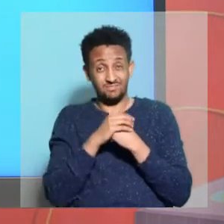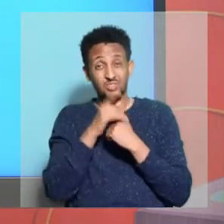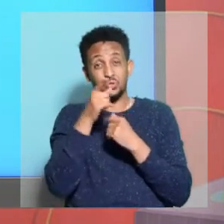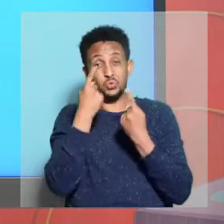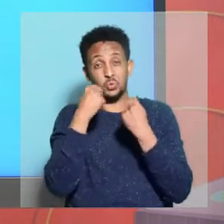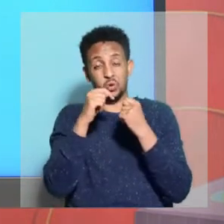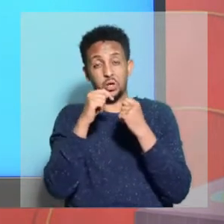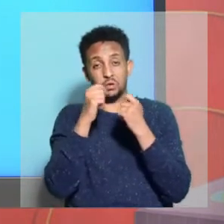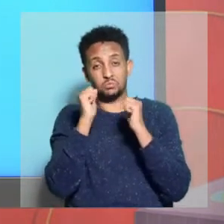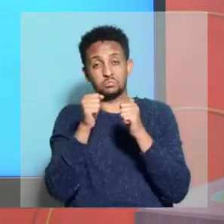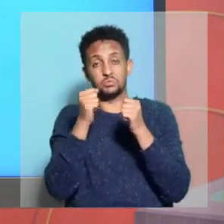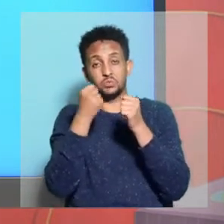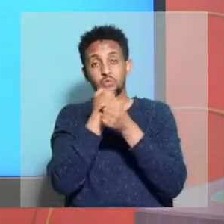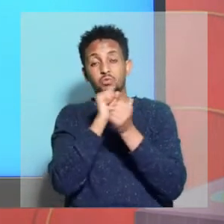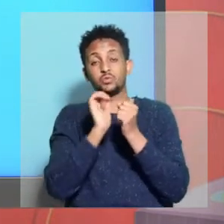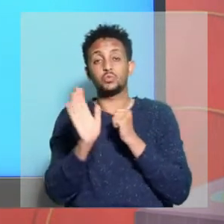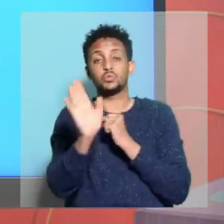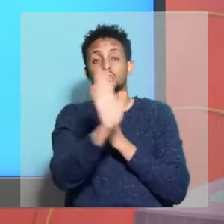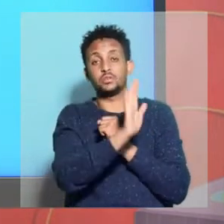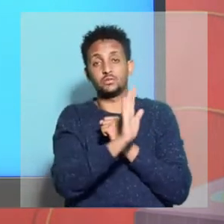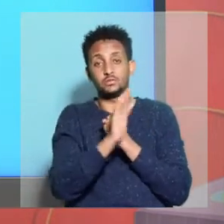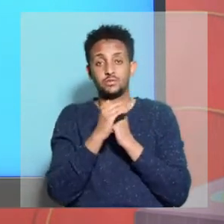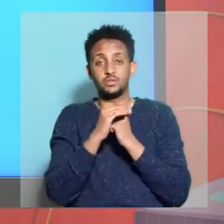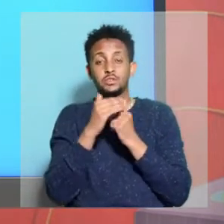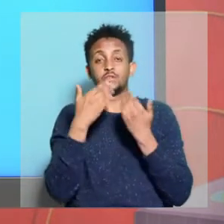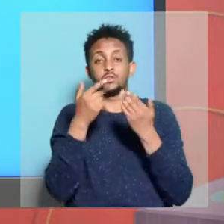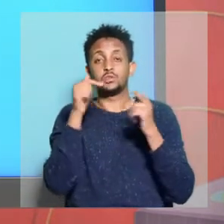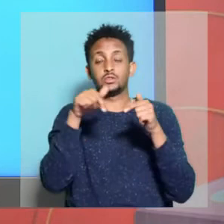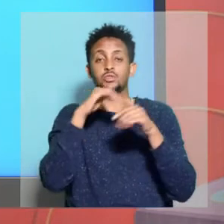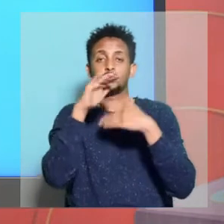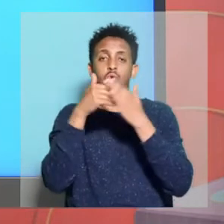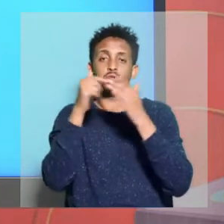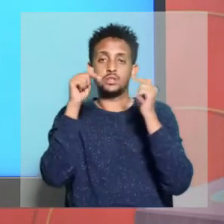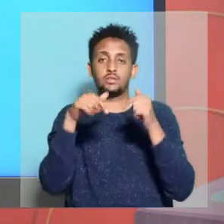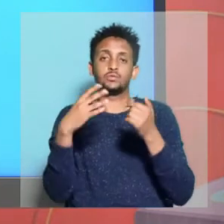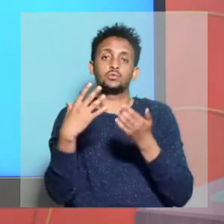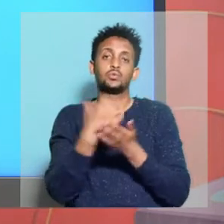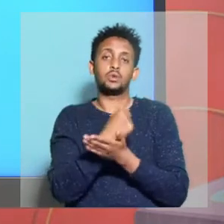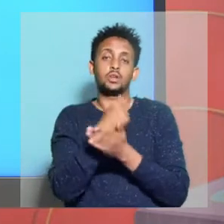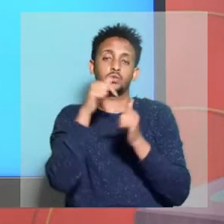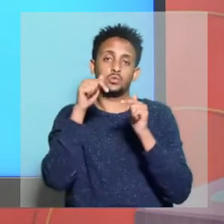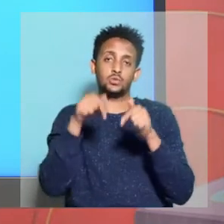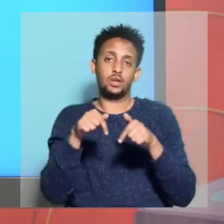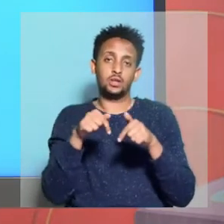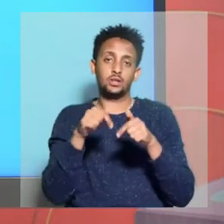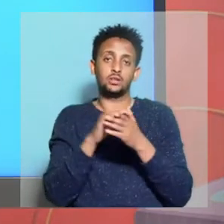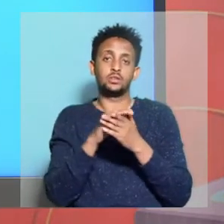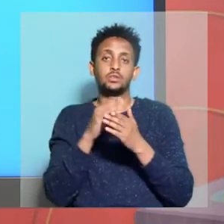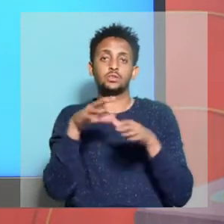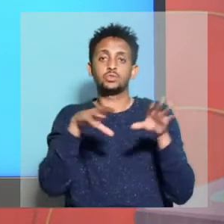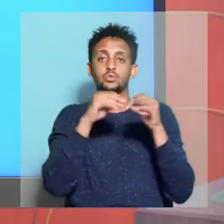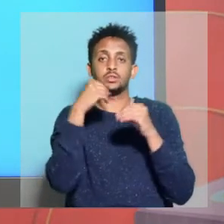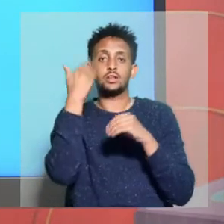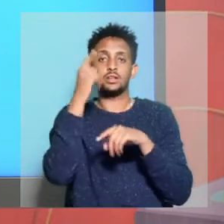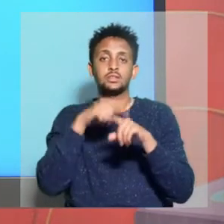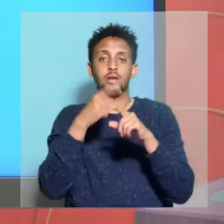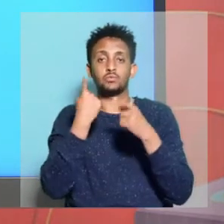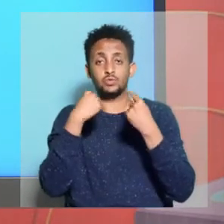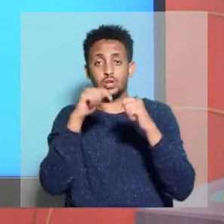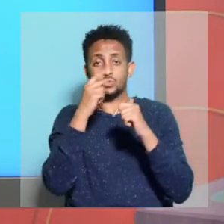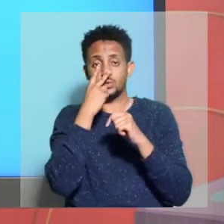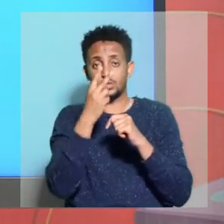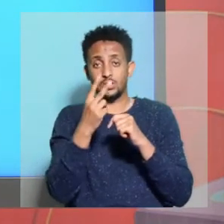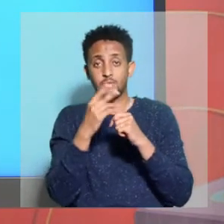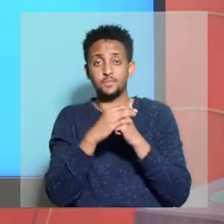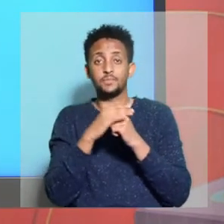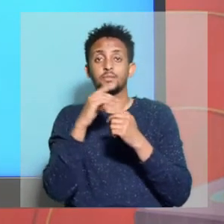You can solve it by yourself. Therefore, this is all that I have got for today. Students, next time we'll try to see